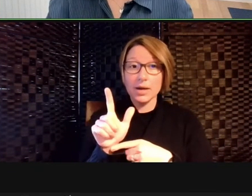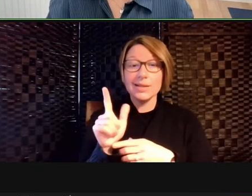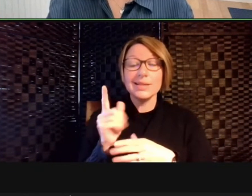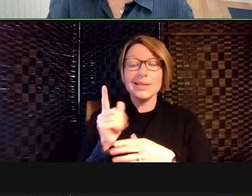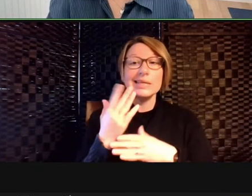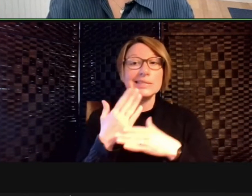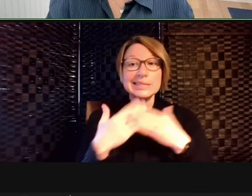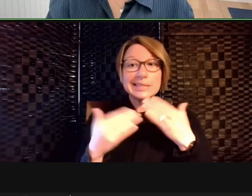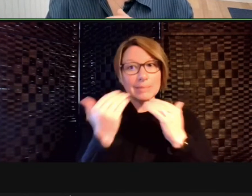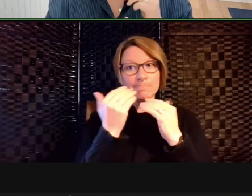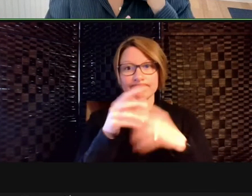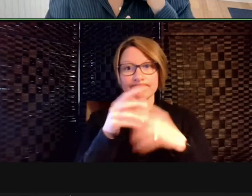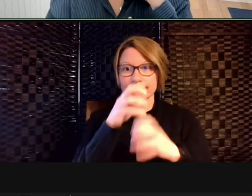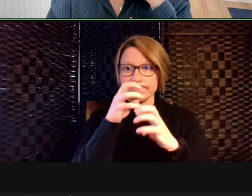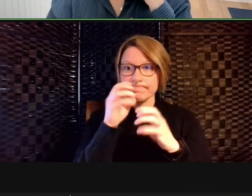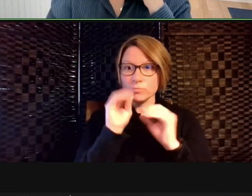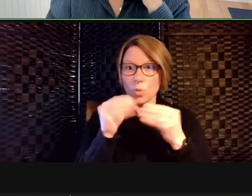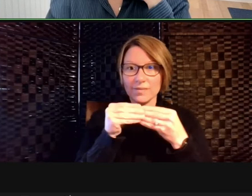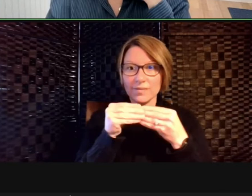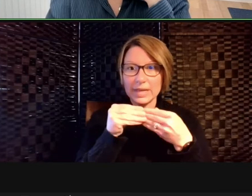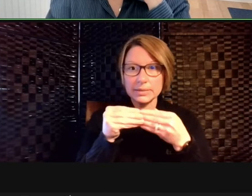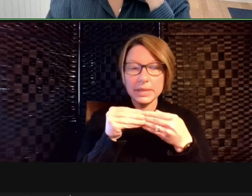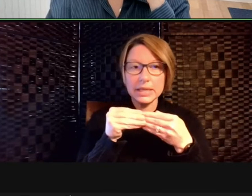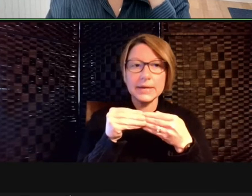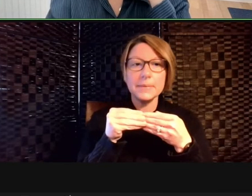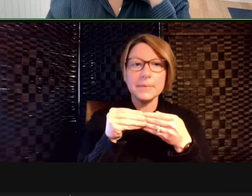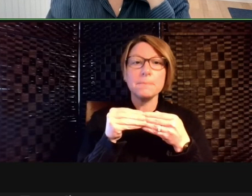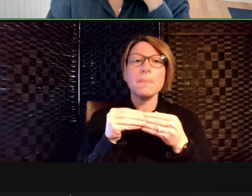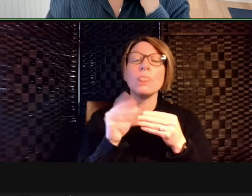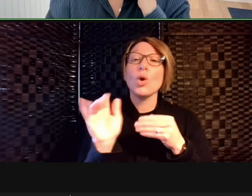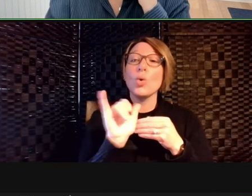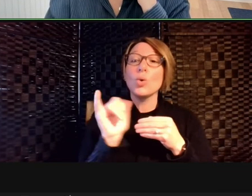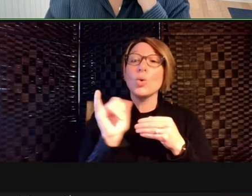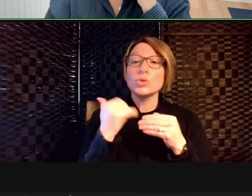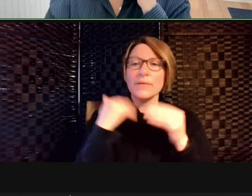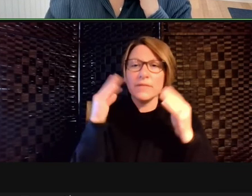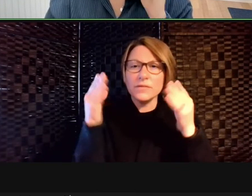all of them. And there is a focus on